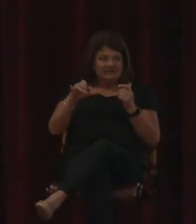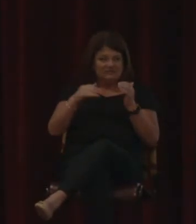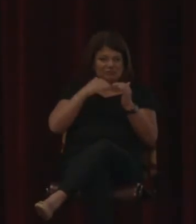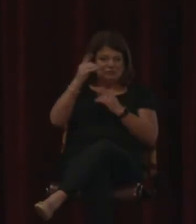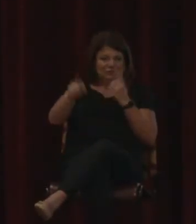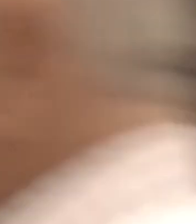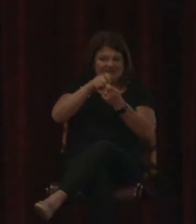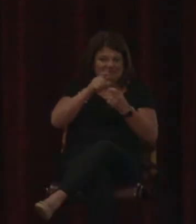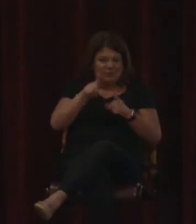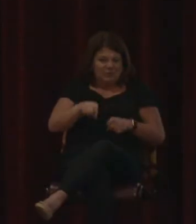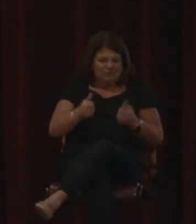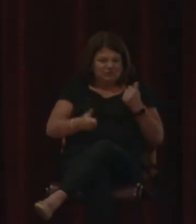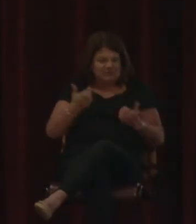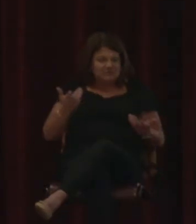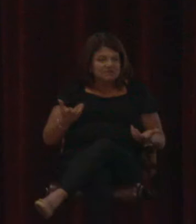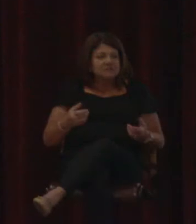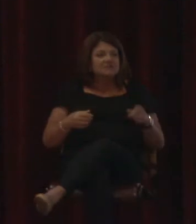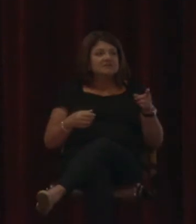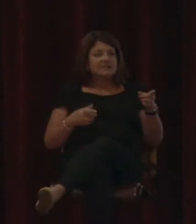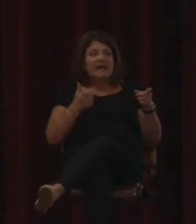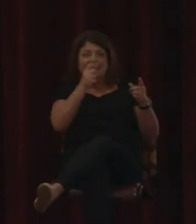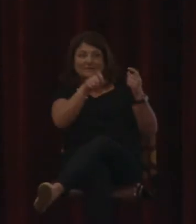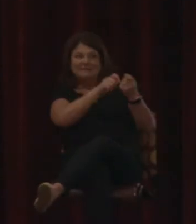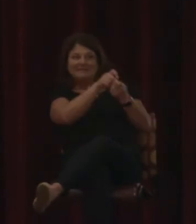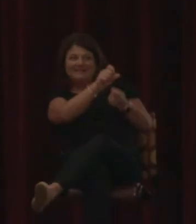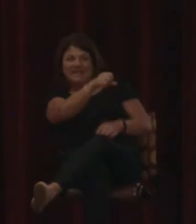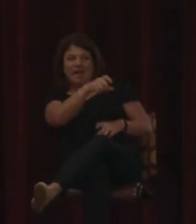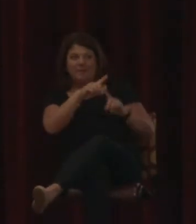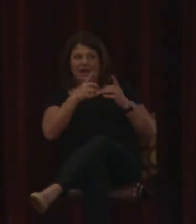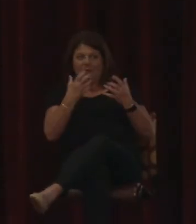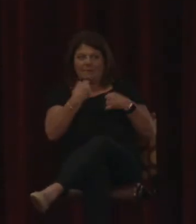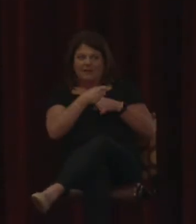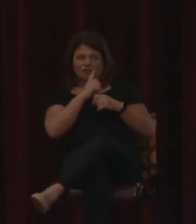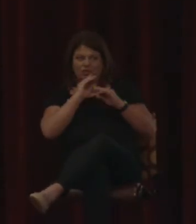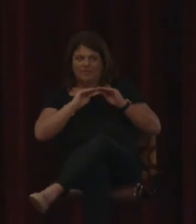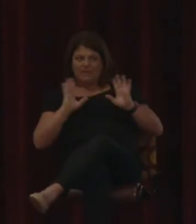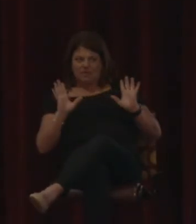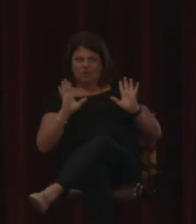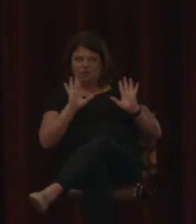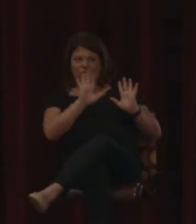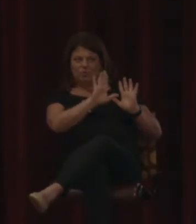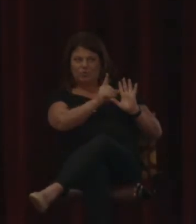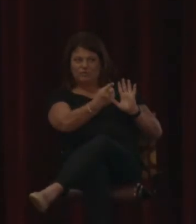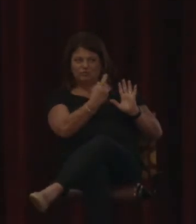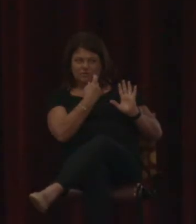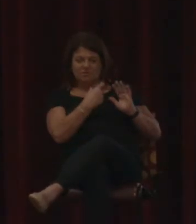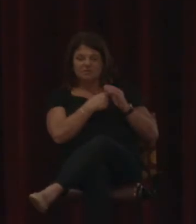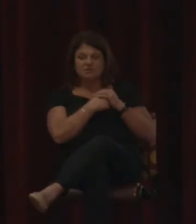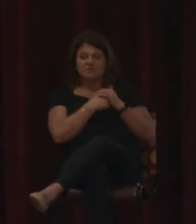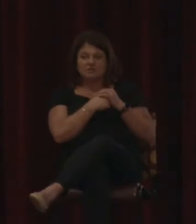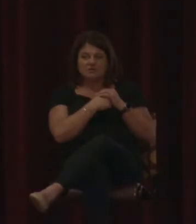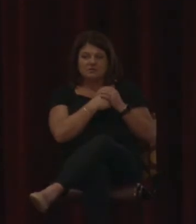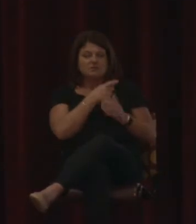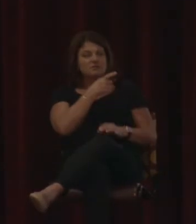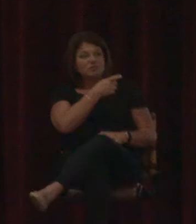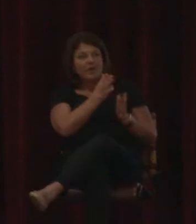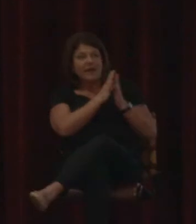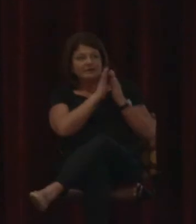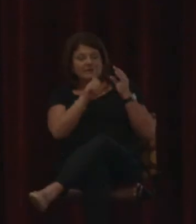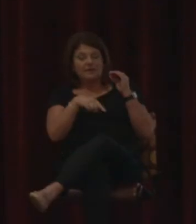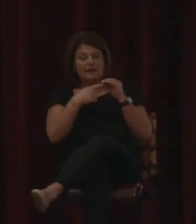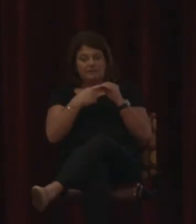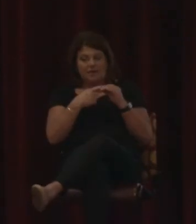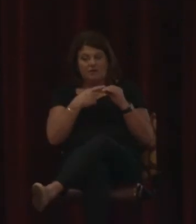question? It's a little specific, but let me make sure I understand the question. Okay. You're asking about individuals